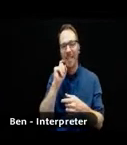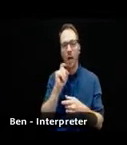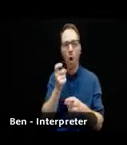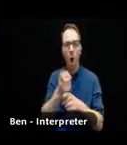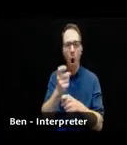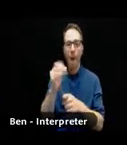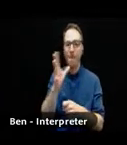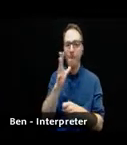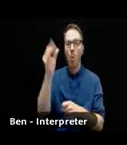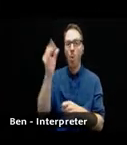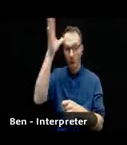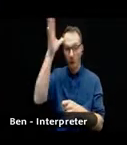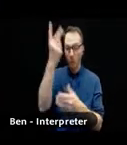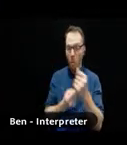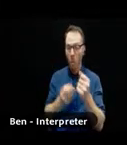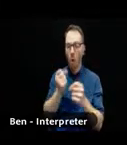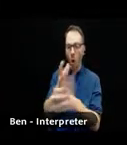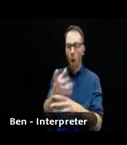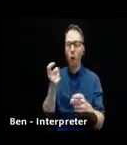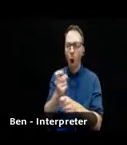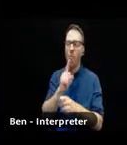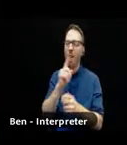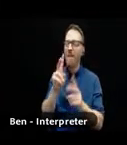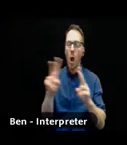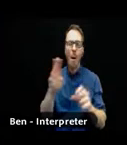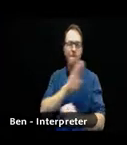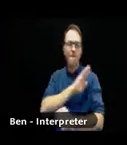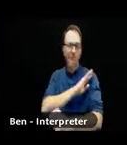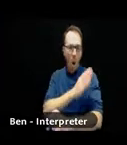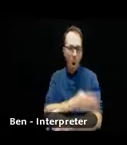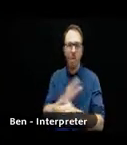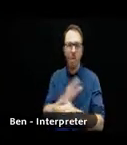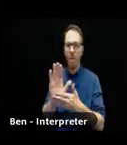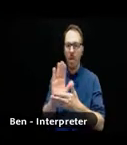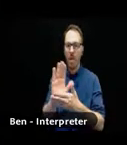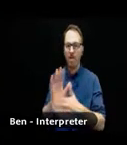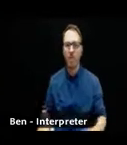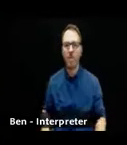that they cause. It's really a very powerful film. So,